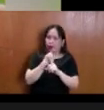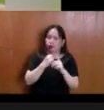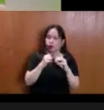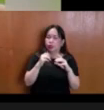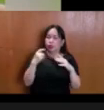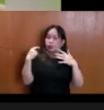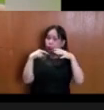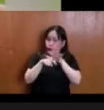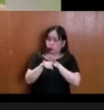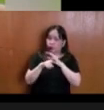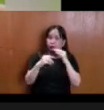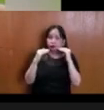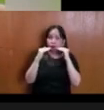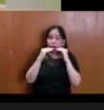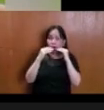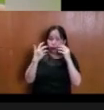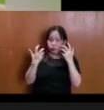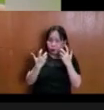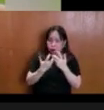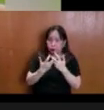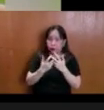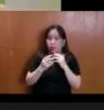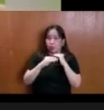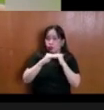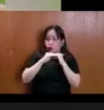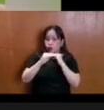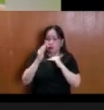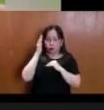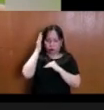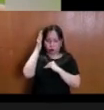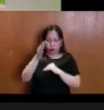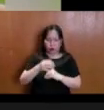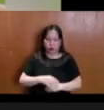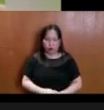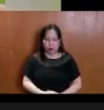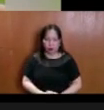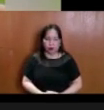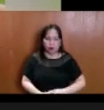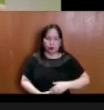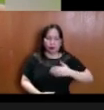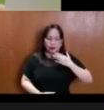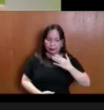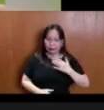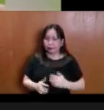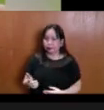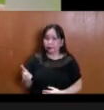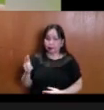sustainable future for Southeast Asia. All right. Thank you, Dr. Tan. What about you, Dr. Rodolfo?